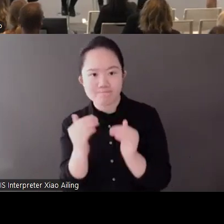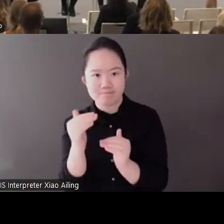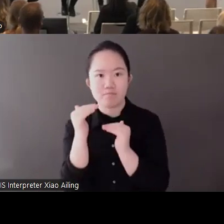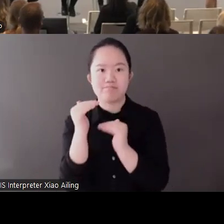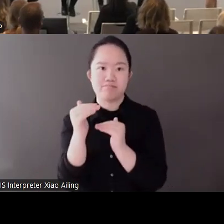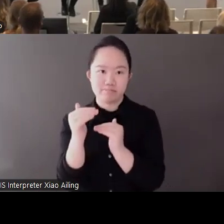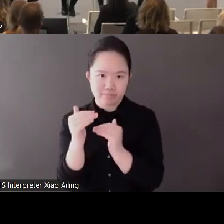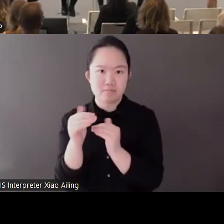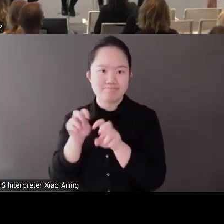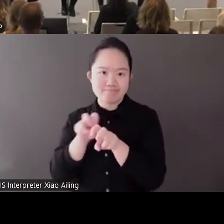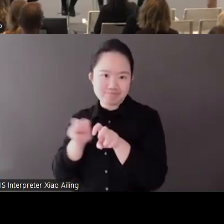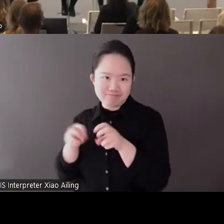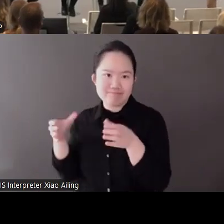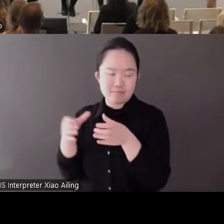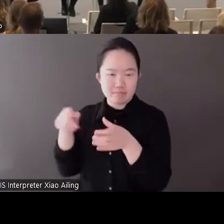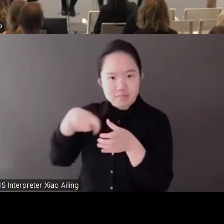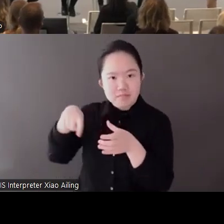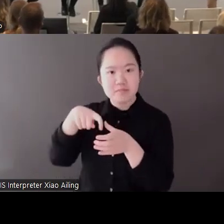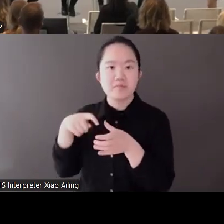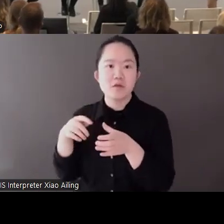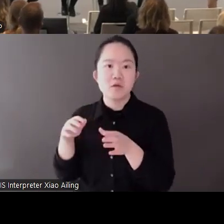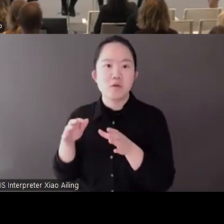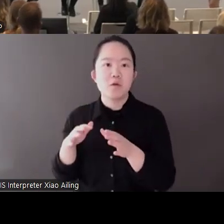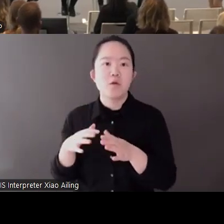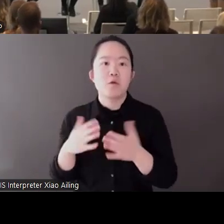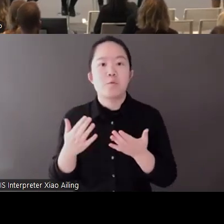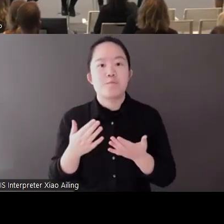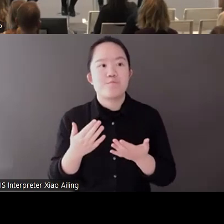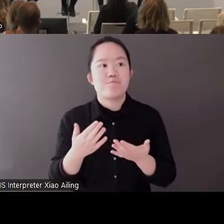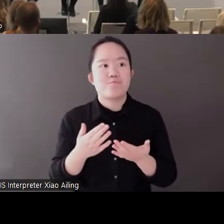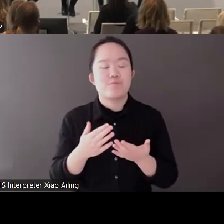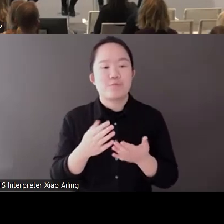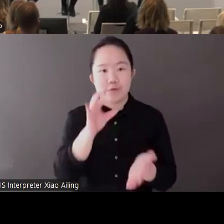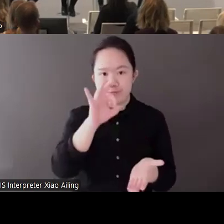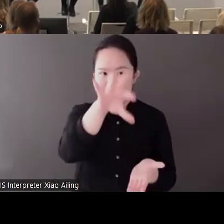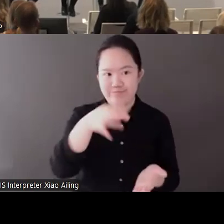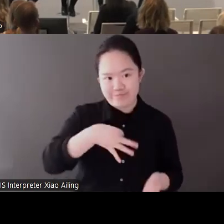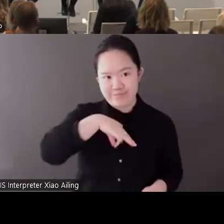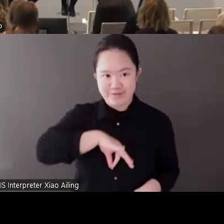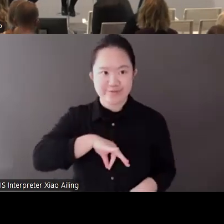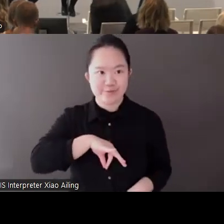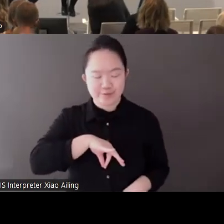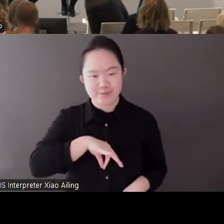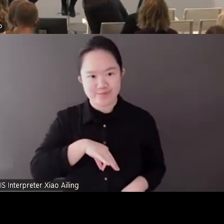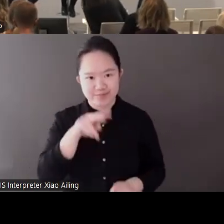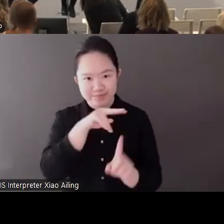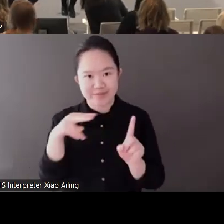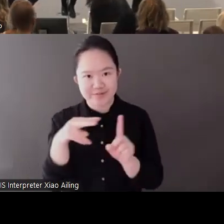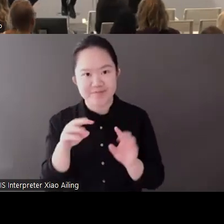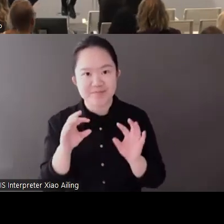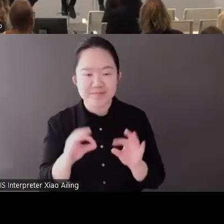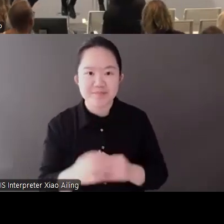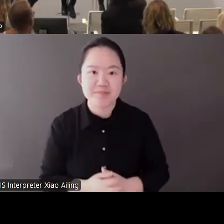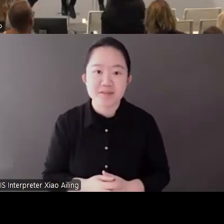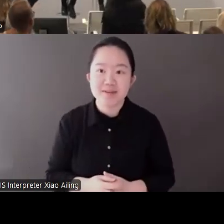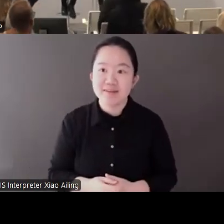the company. So I think we need to say thank you to our panelists with that, because we are